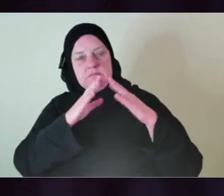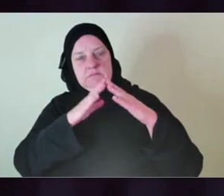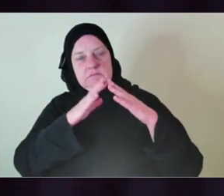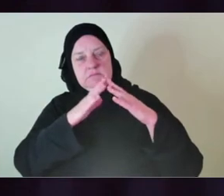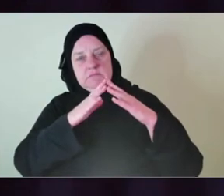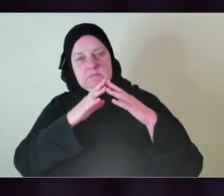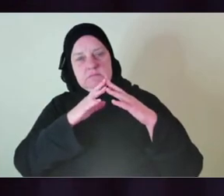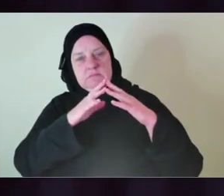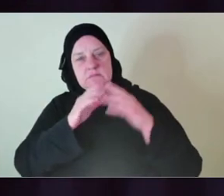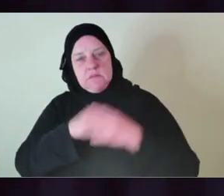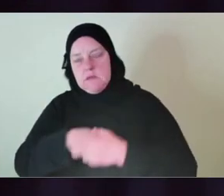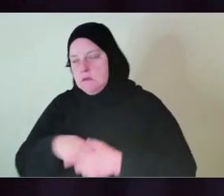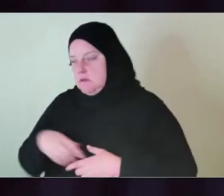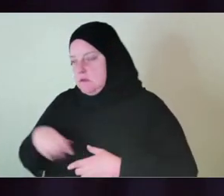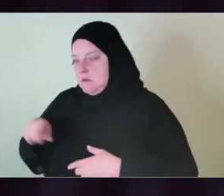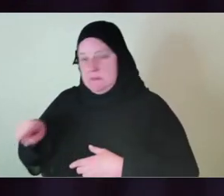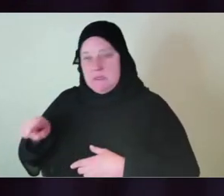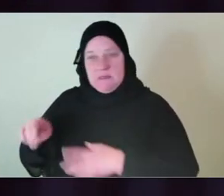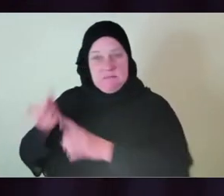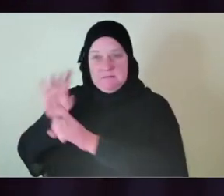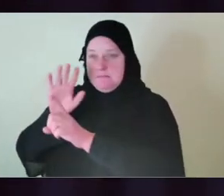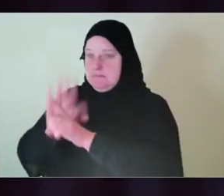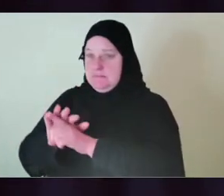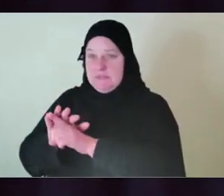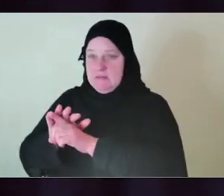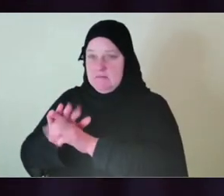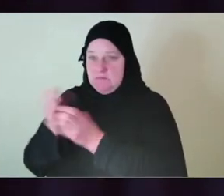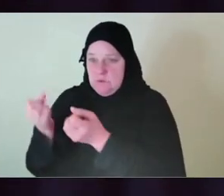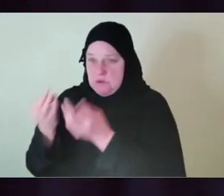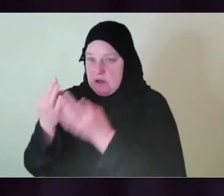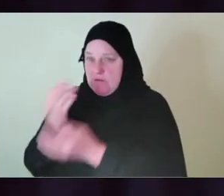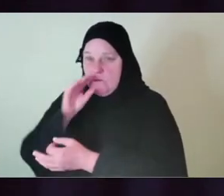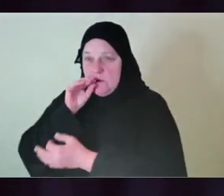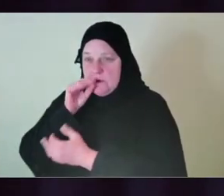He hasn't drank water for many days.